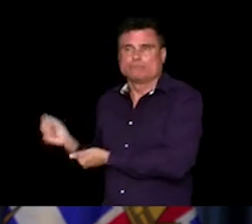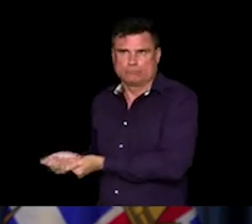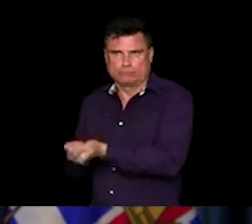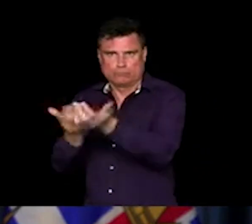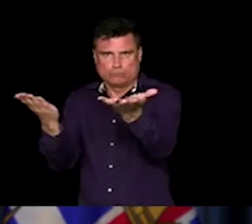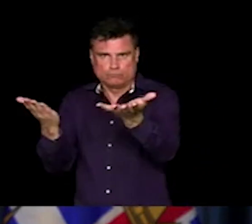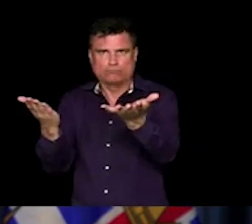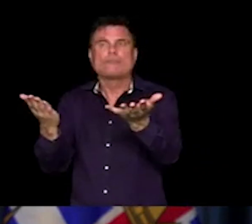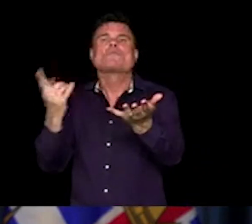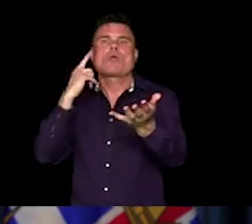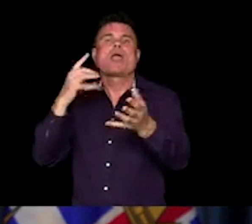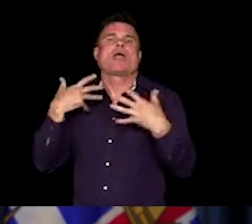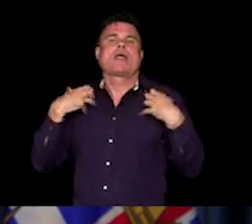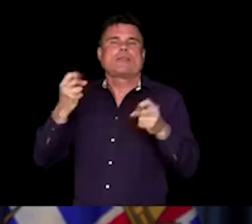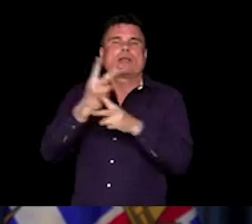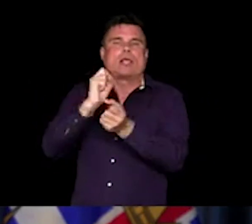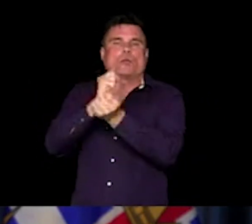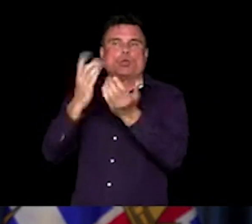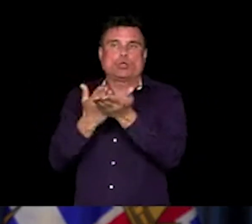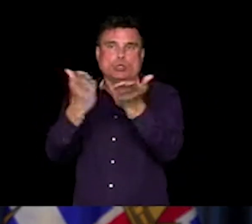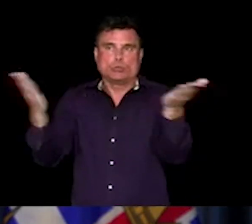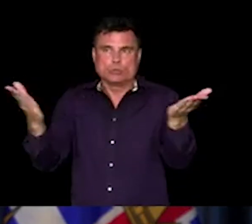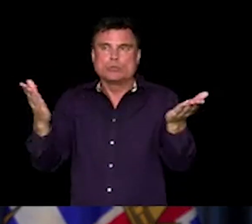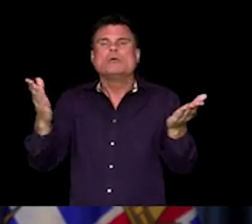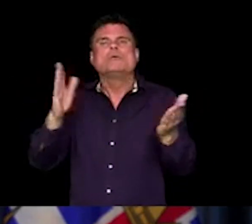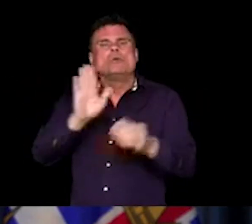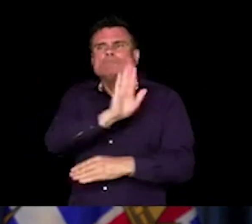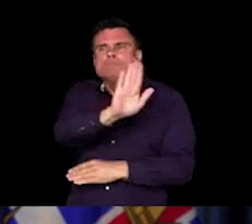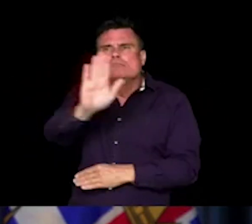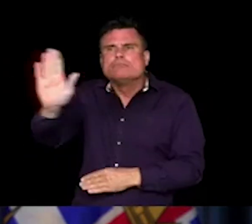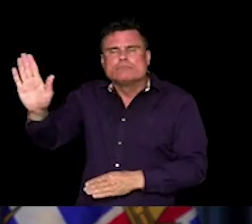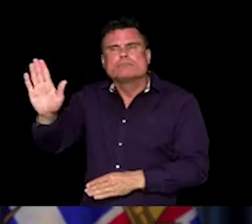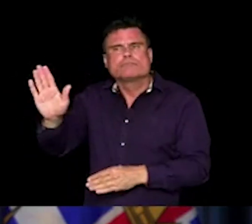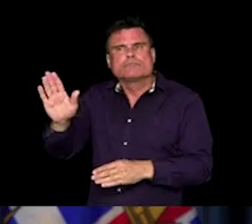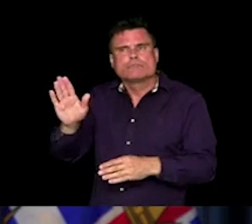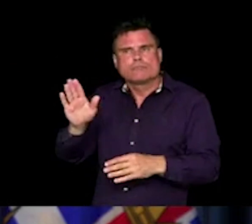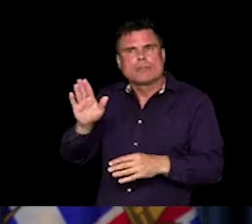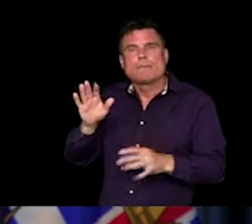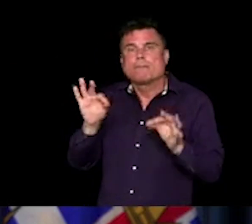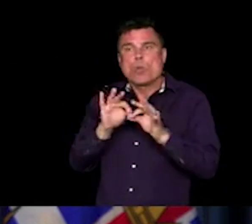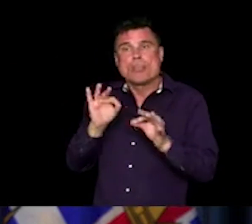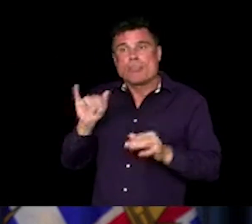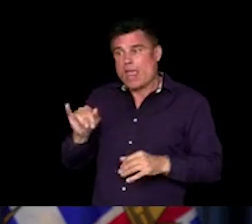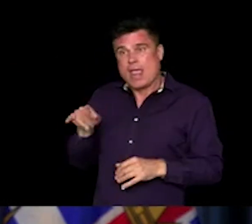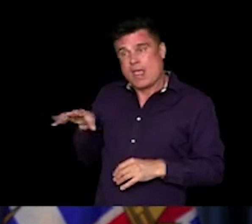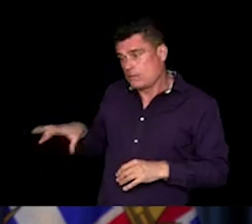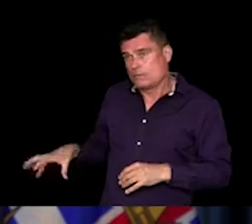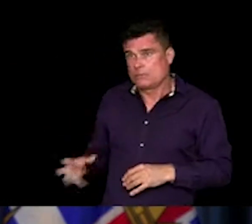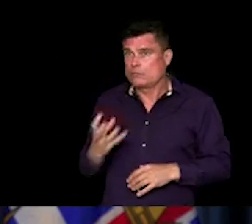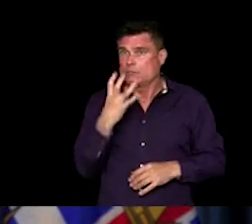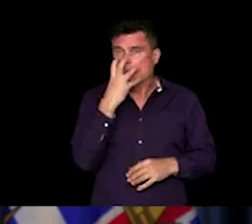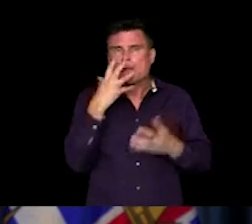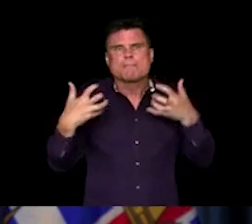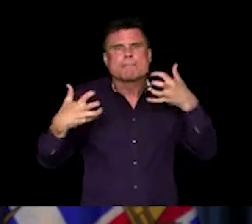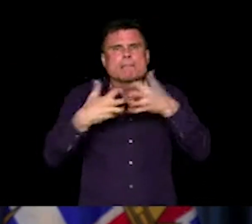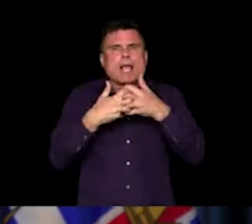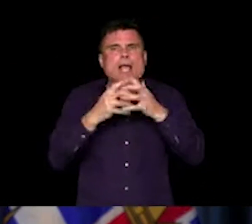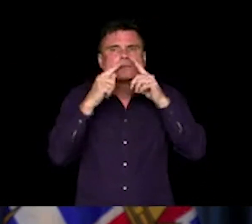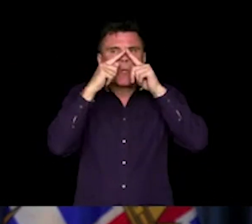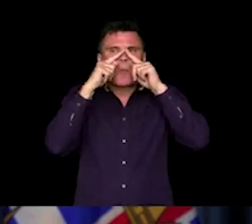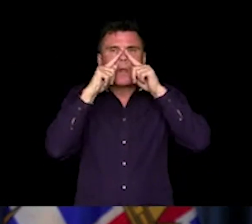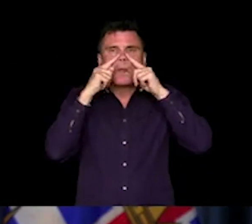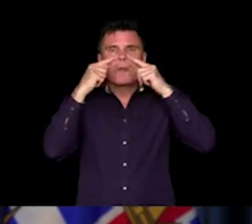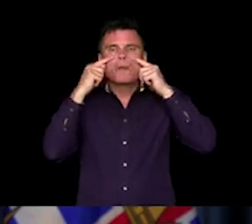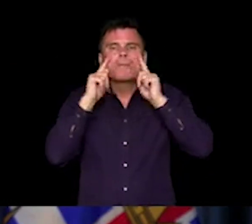is right, and that we work with them on a product that, for example, one that doesn't say 3M on it because it's not from 3M, who's our main